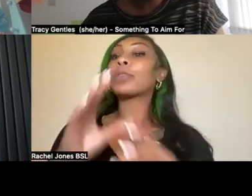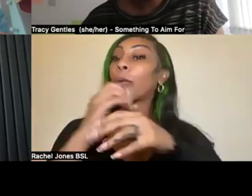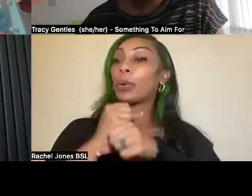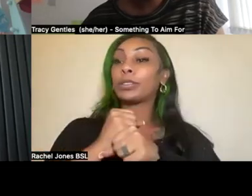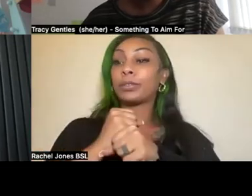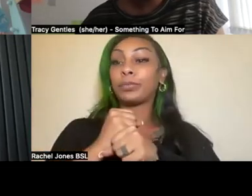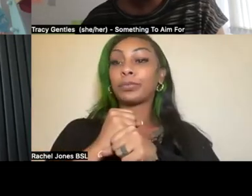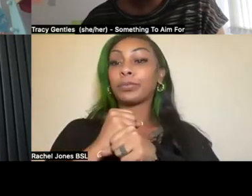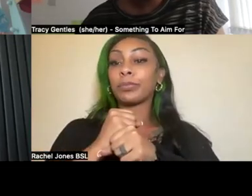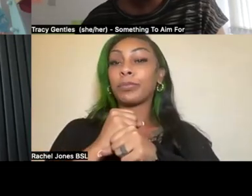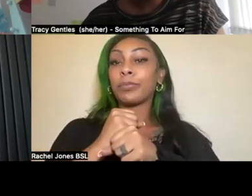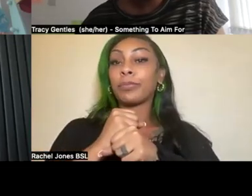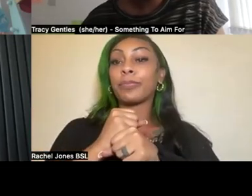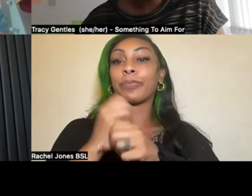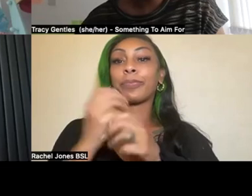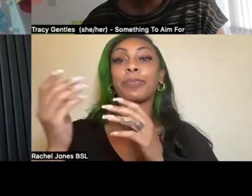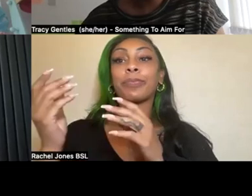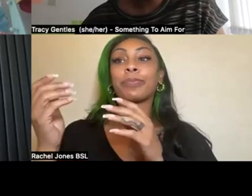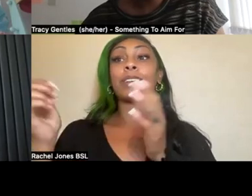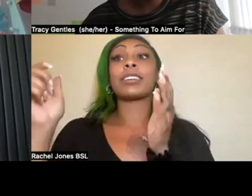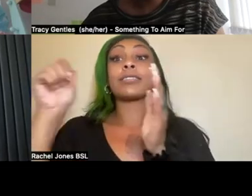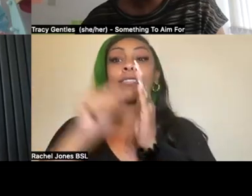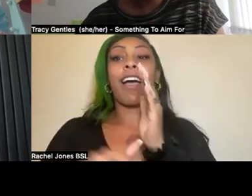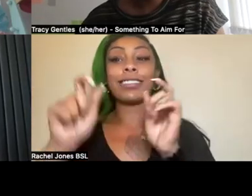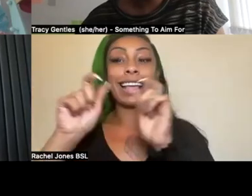whilst those who need to activate captioning can do that.